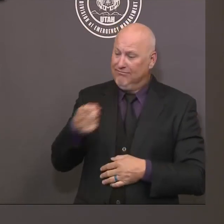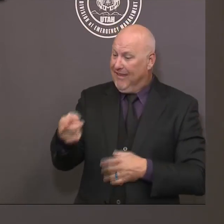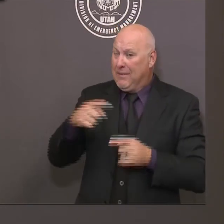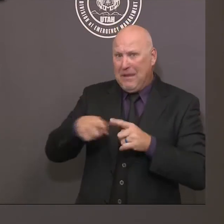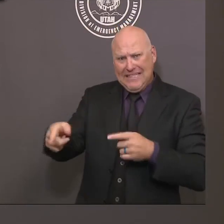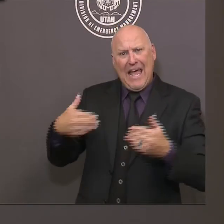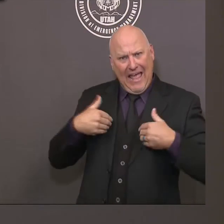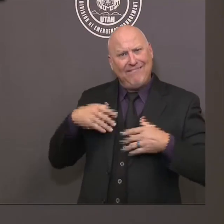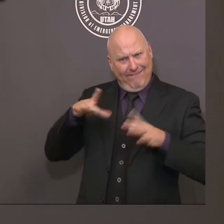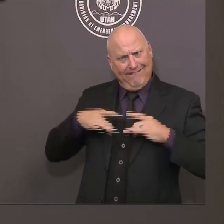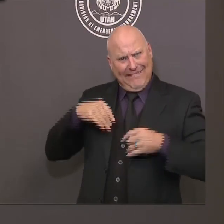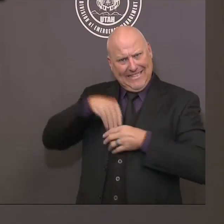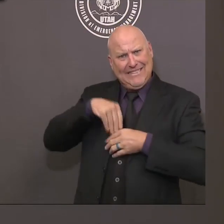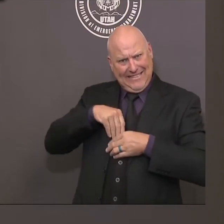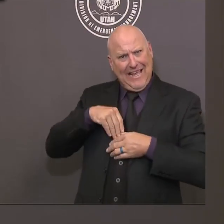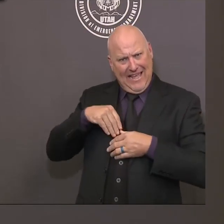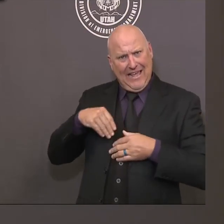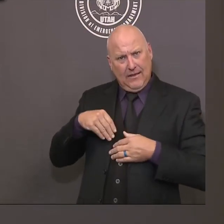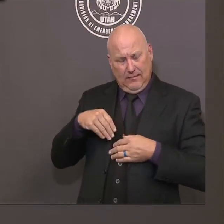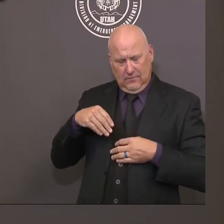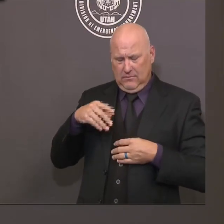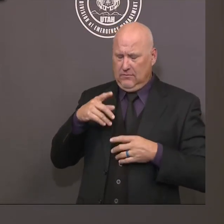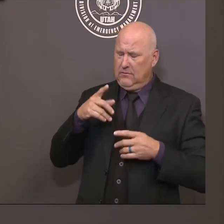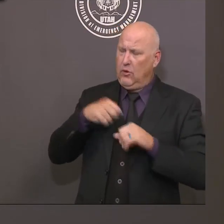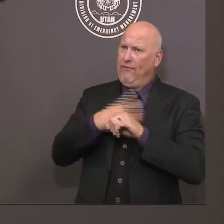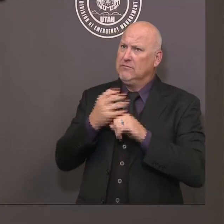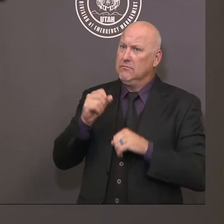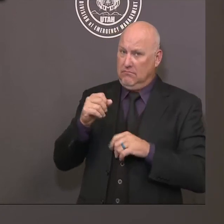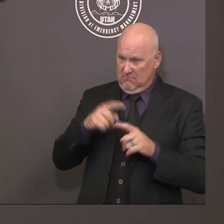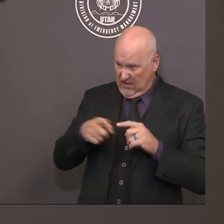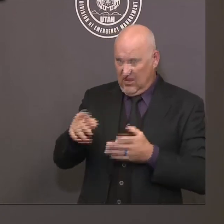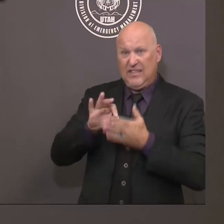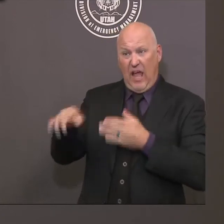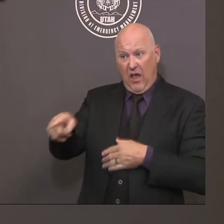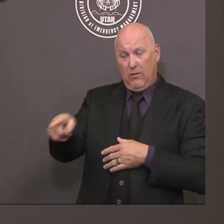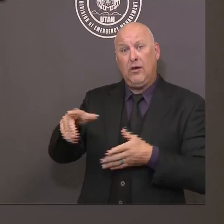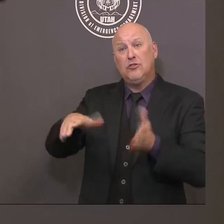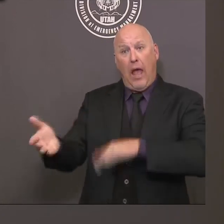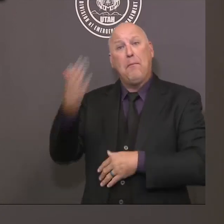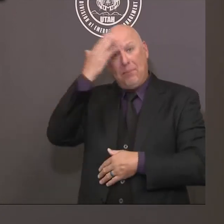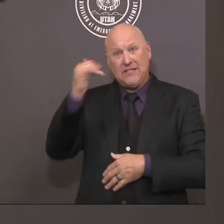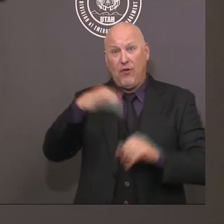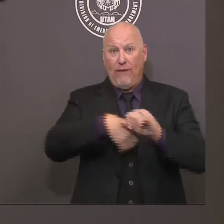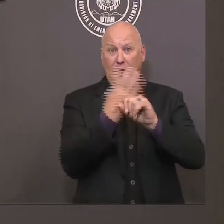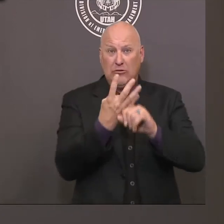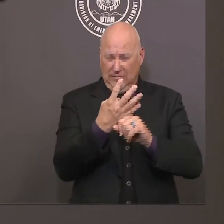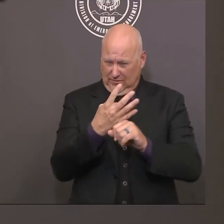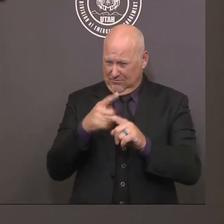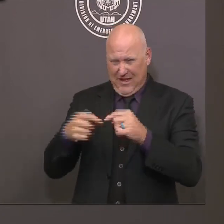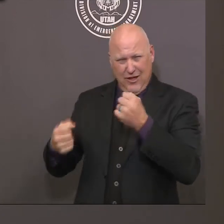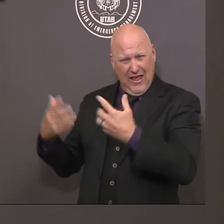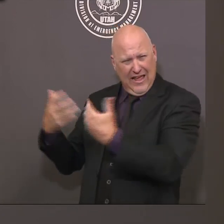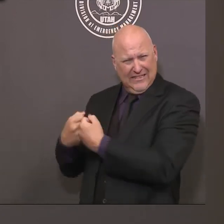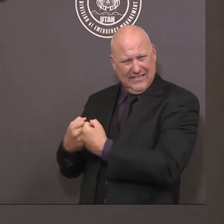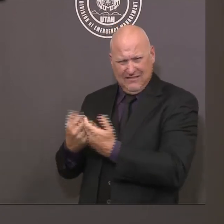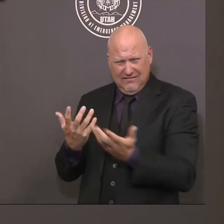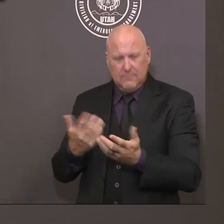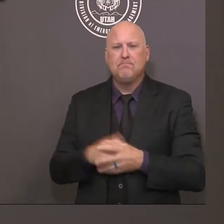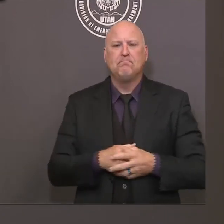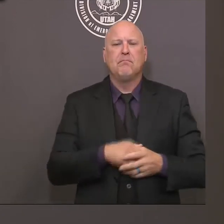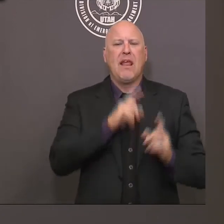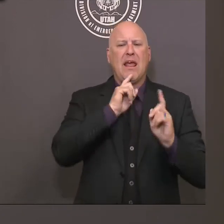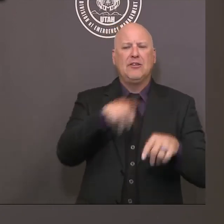to that? Sure. Is that a misnomer? Yeah, it is. We follow a national case definition for determining